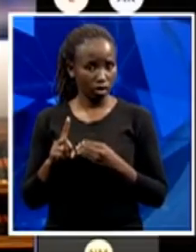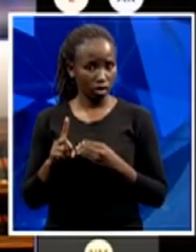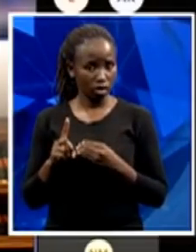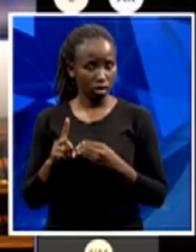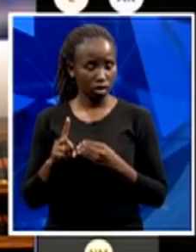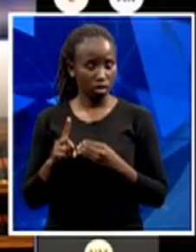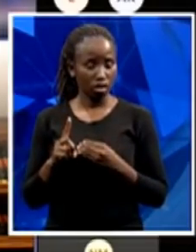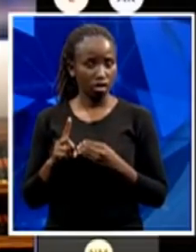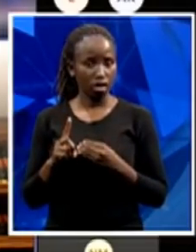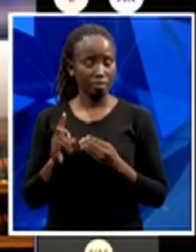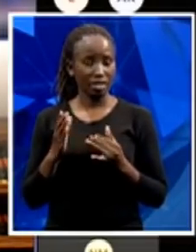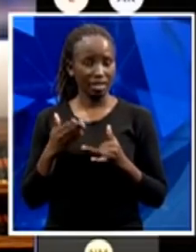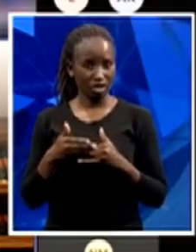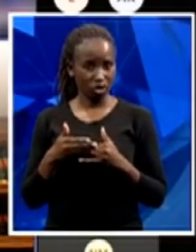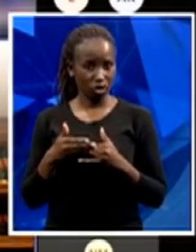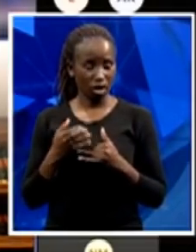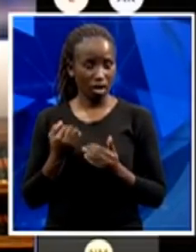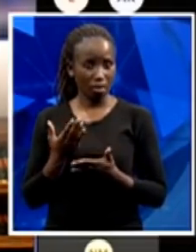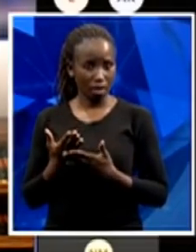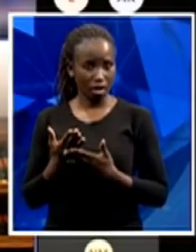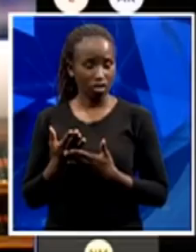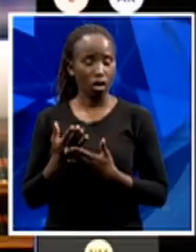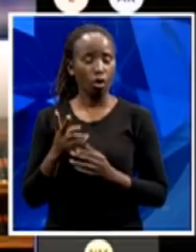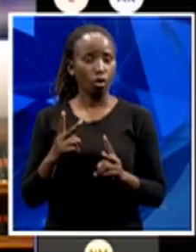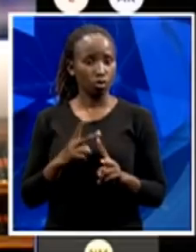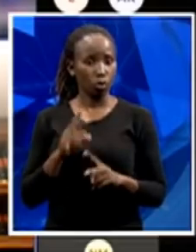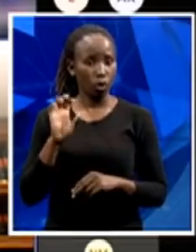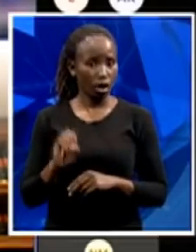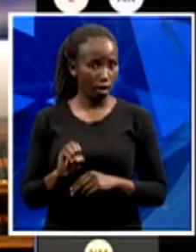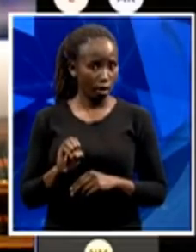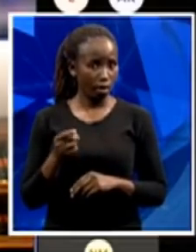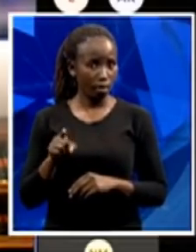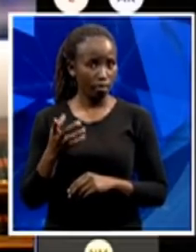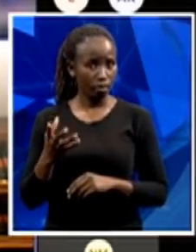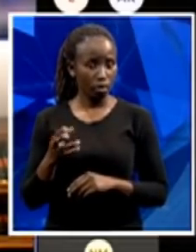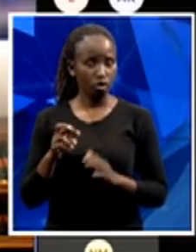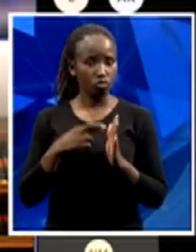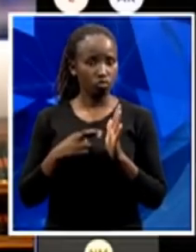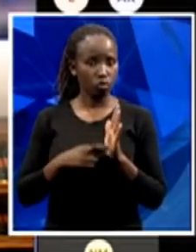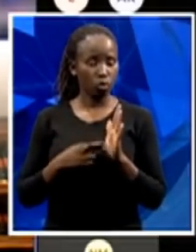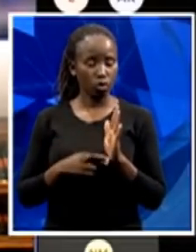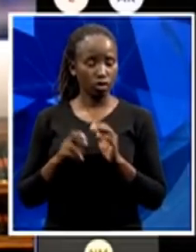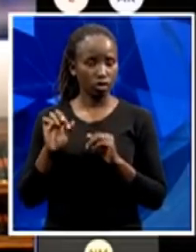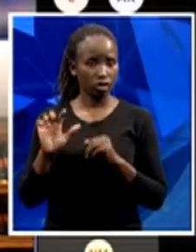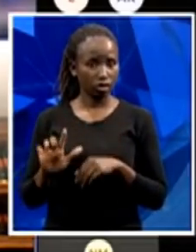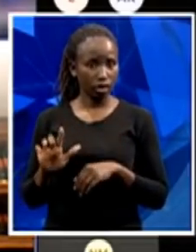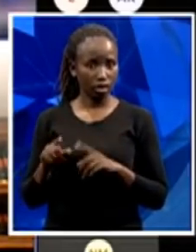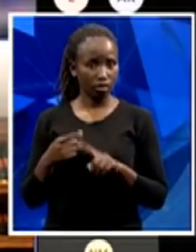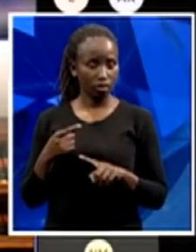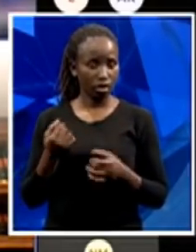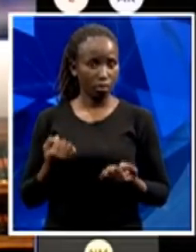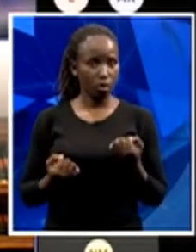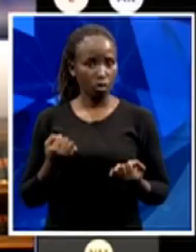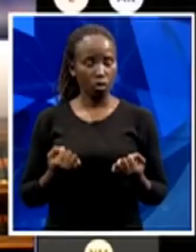an application in terms of Rule 7 of the Uniform Rules of Court brought by Mr. Mawere, in terms of which